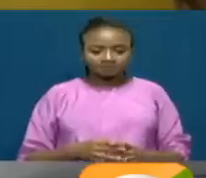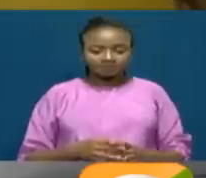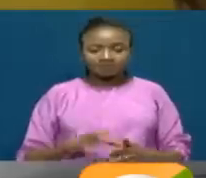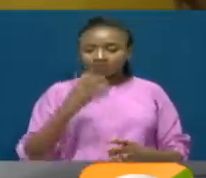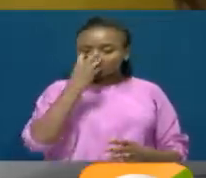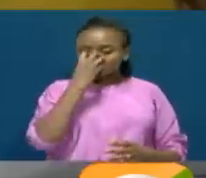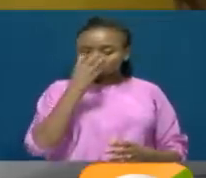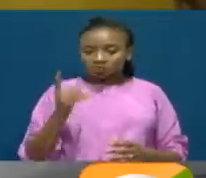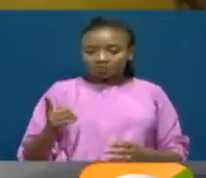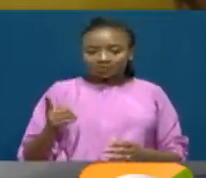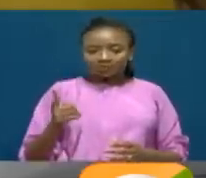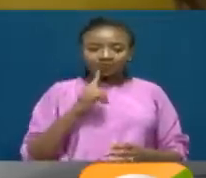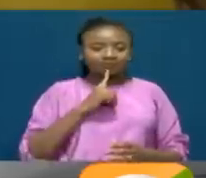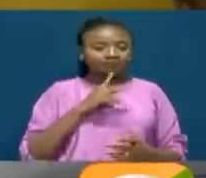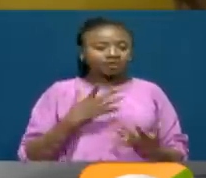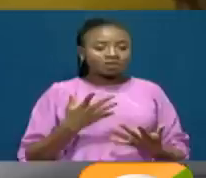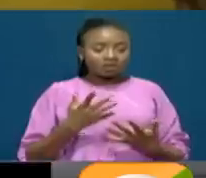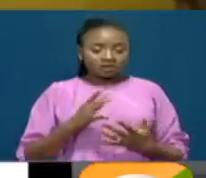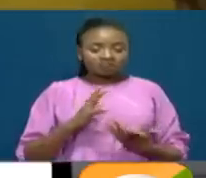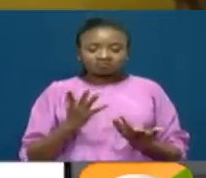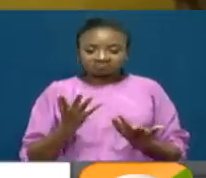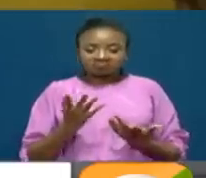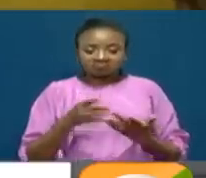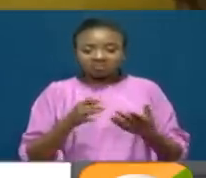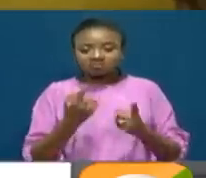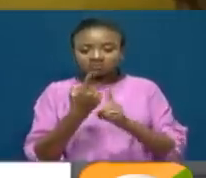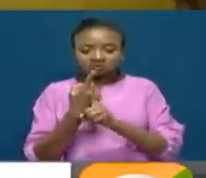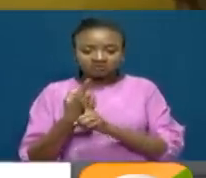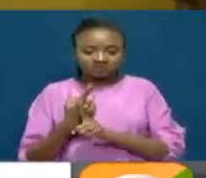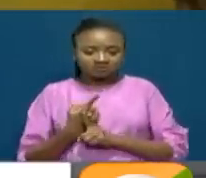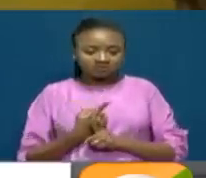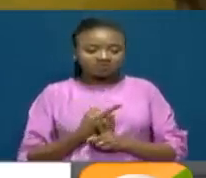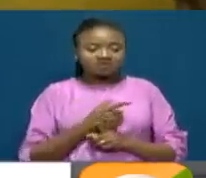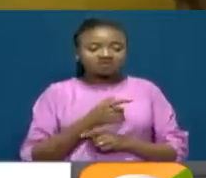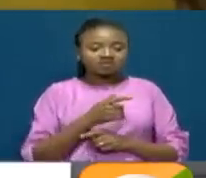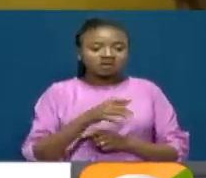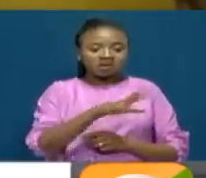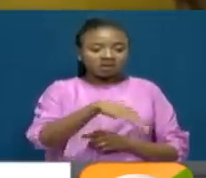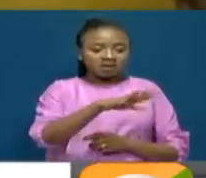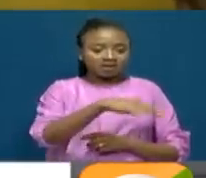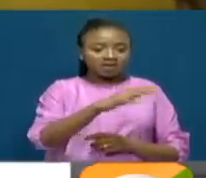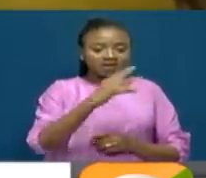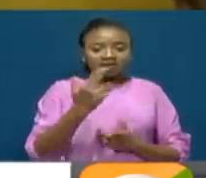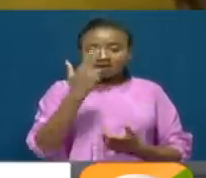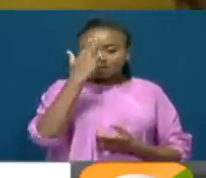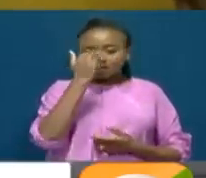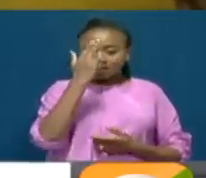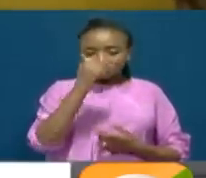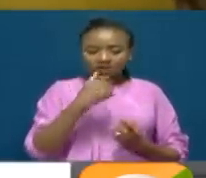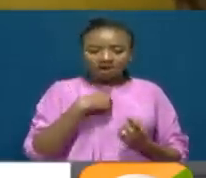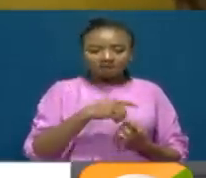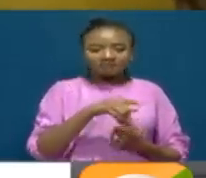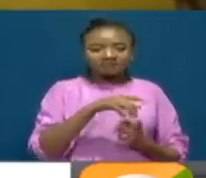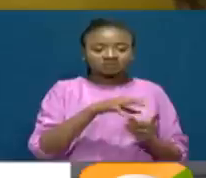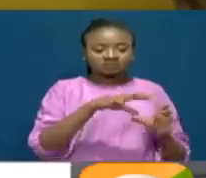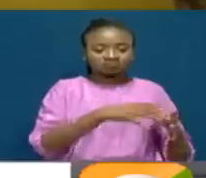Deputy President William Ruto says he would reverse ownership of two private ranches in Narok County and revert the same to